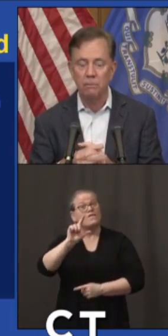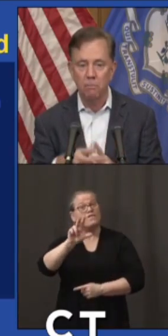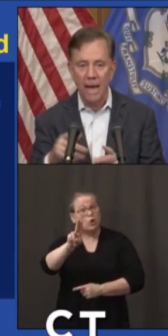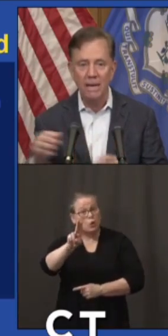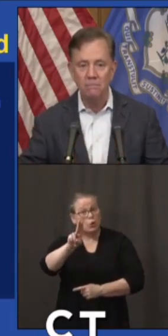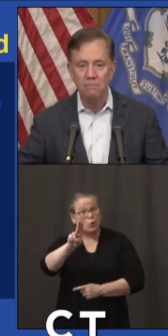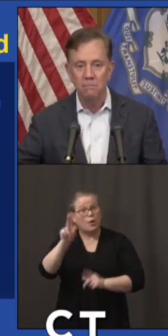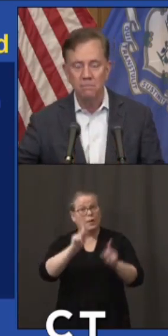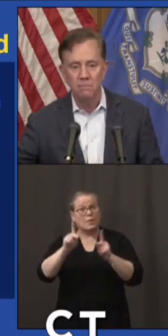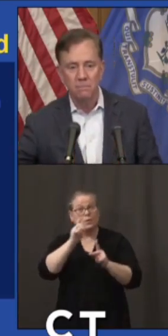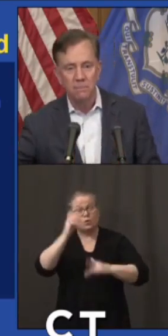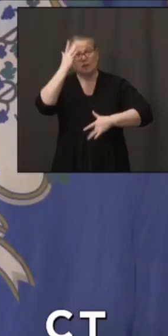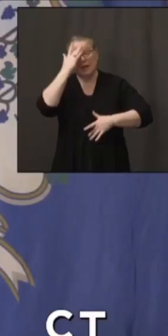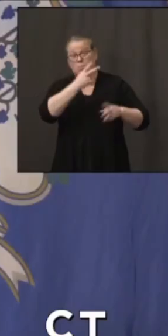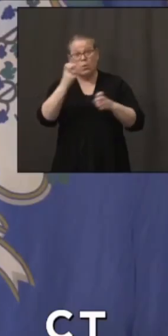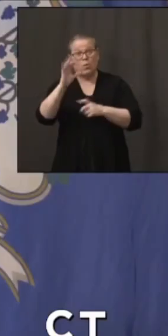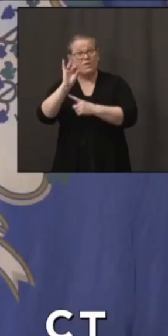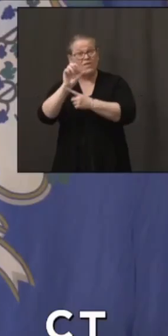95%. Pat?